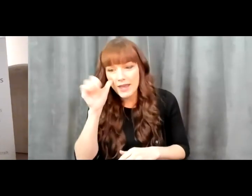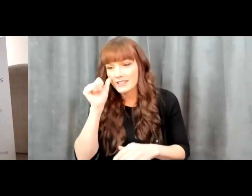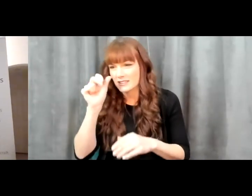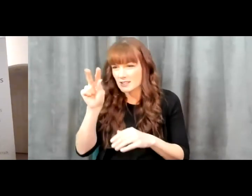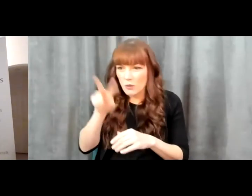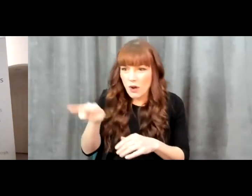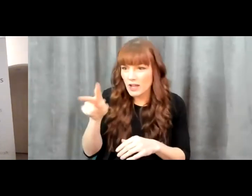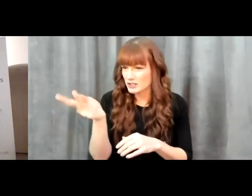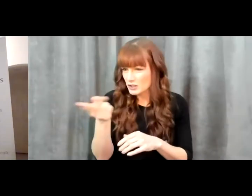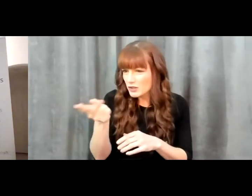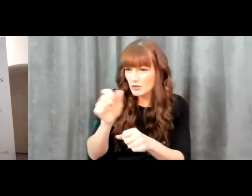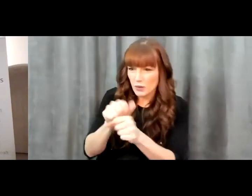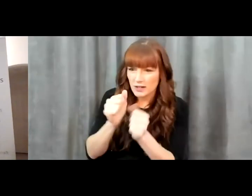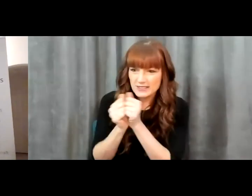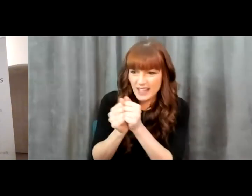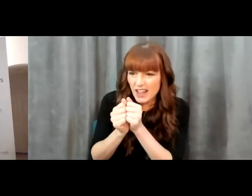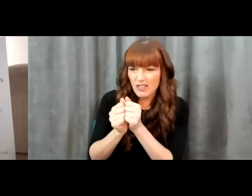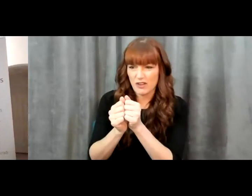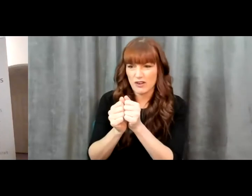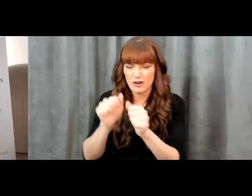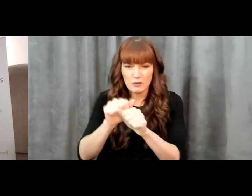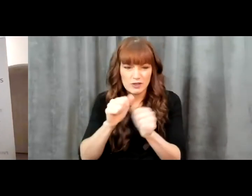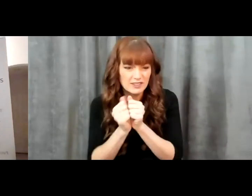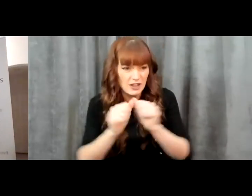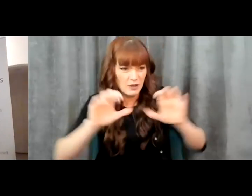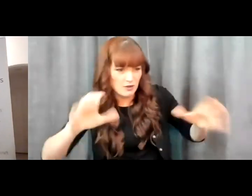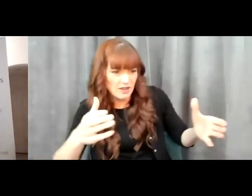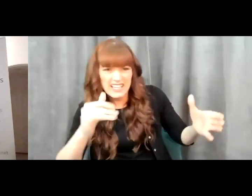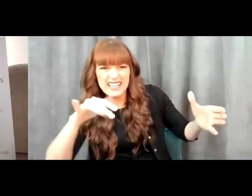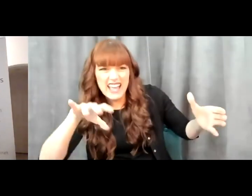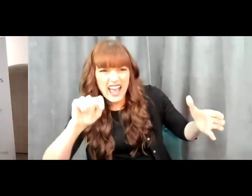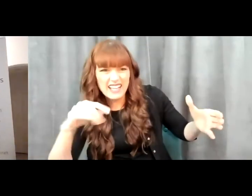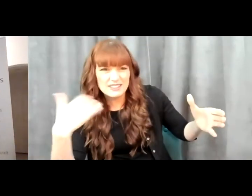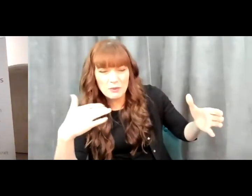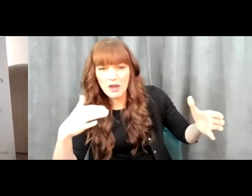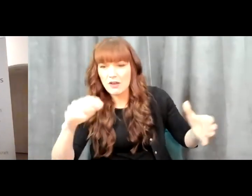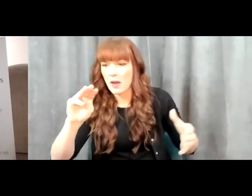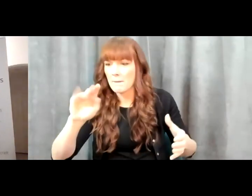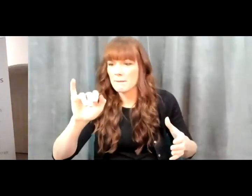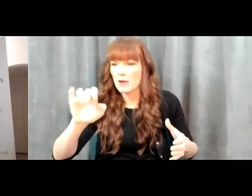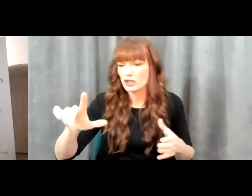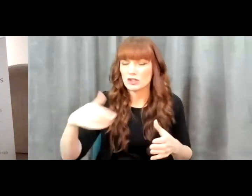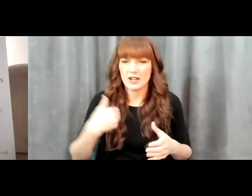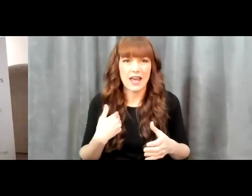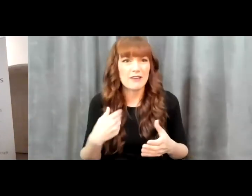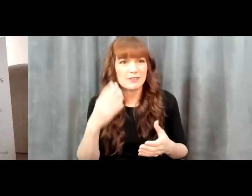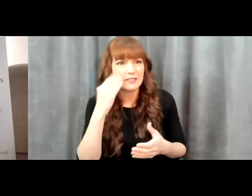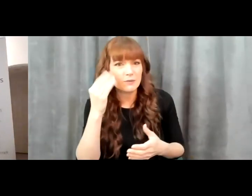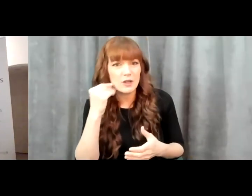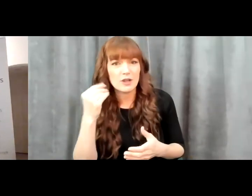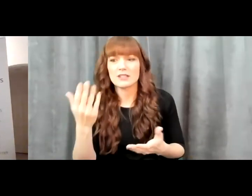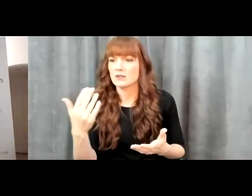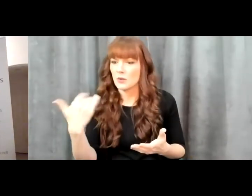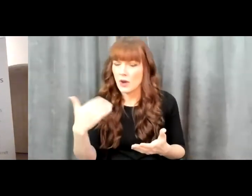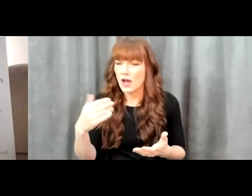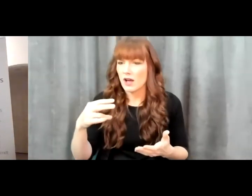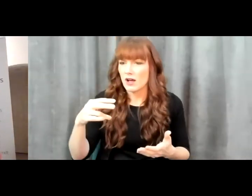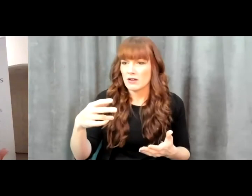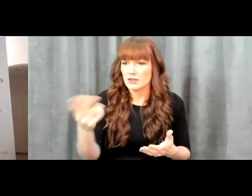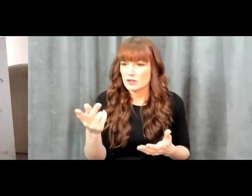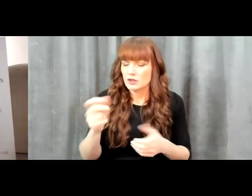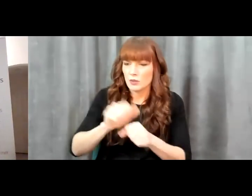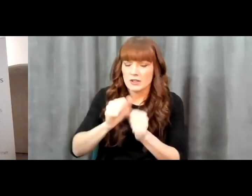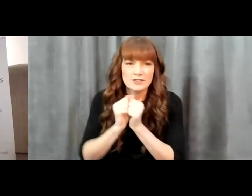you work together and work with the cast, and really great for Marshall to have that experience to see you work together.